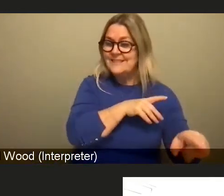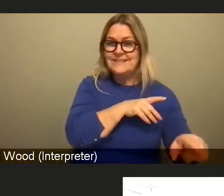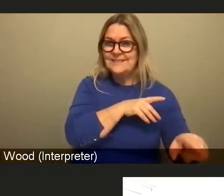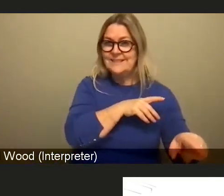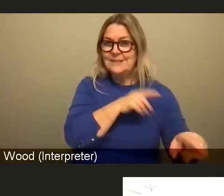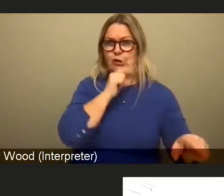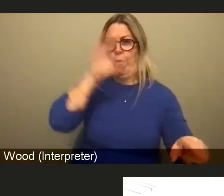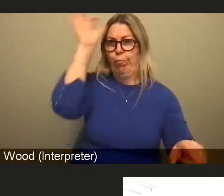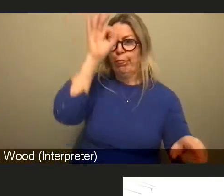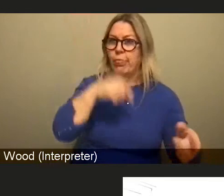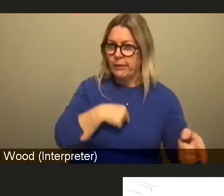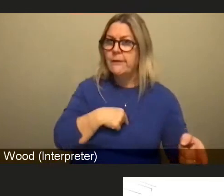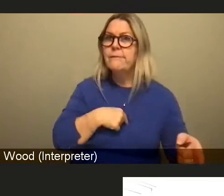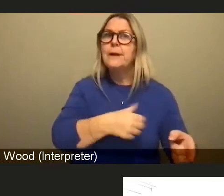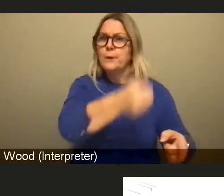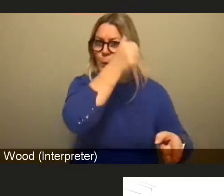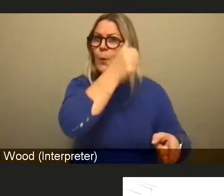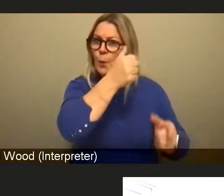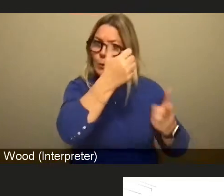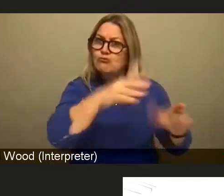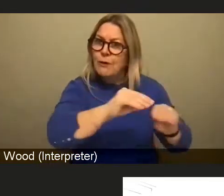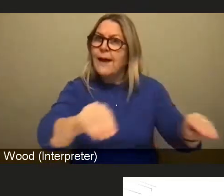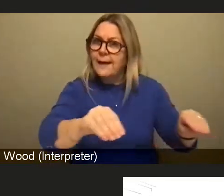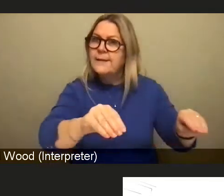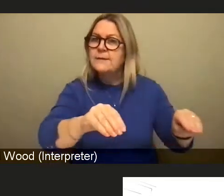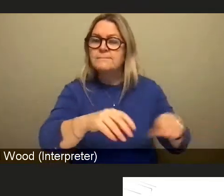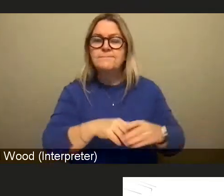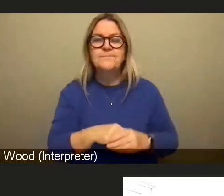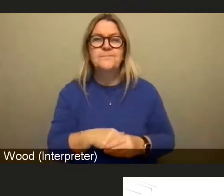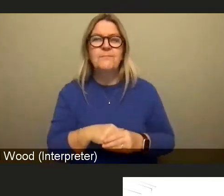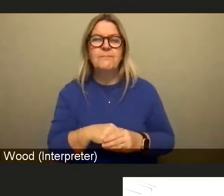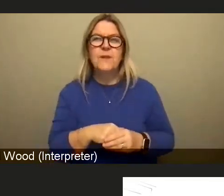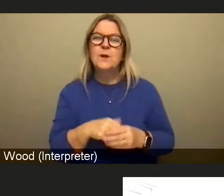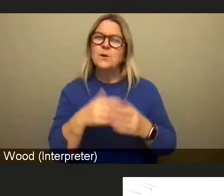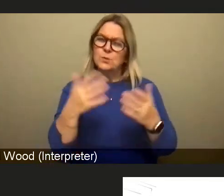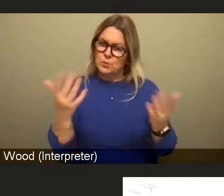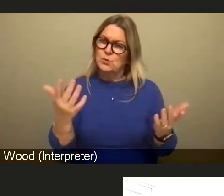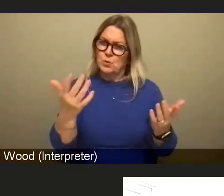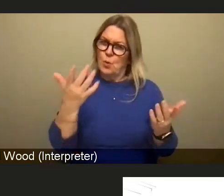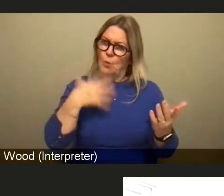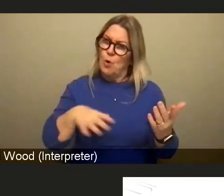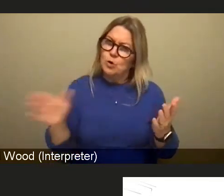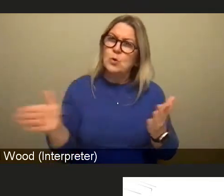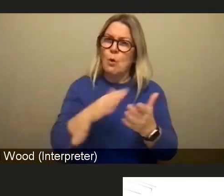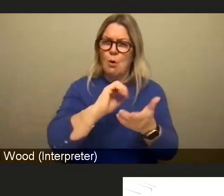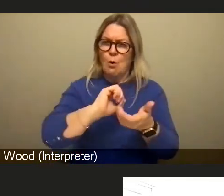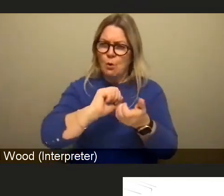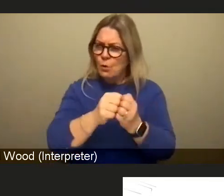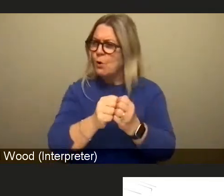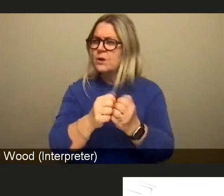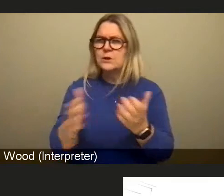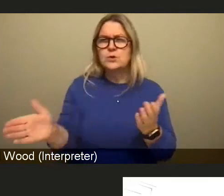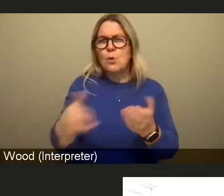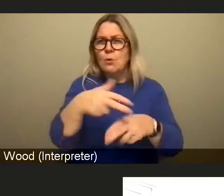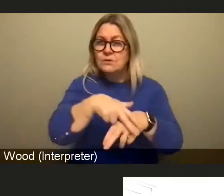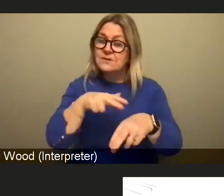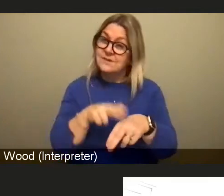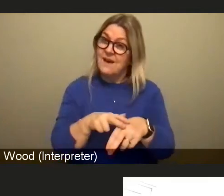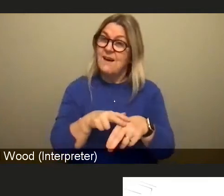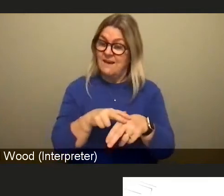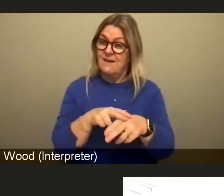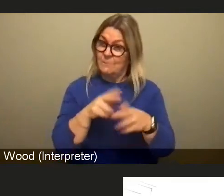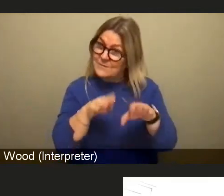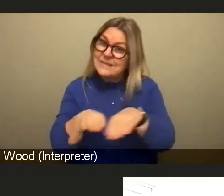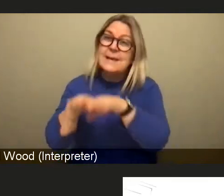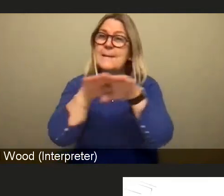to try and break that down into a way that's digestible for all colleagues and for people in a position of influence, like hiring